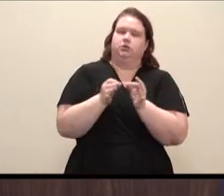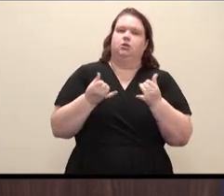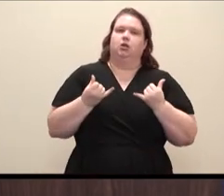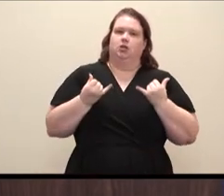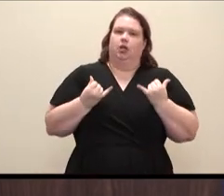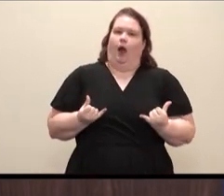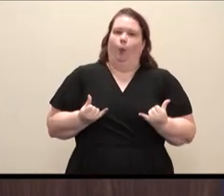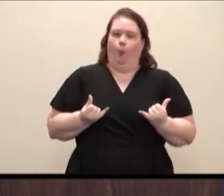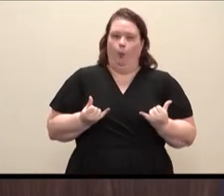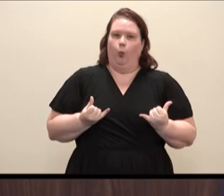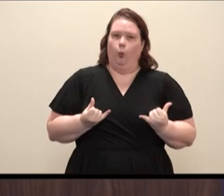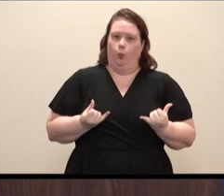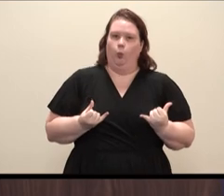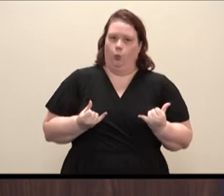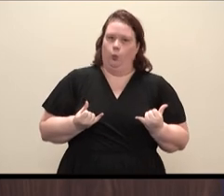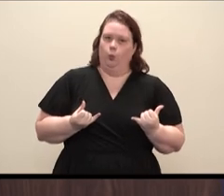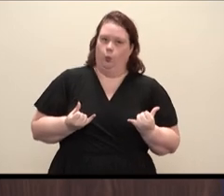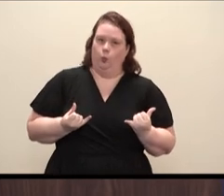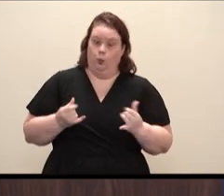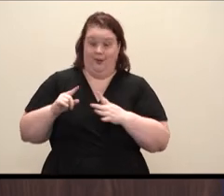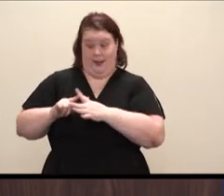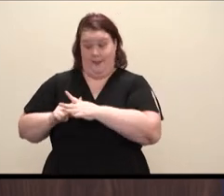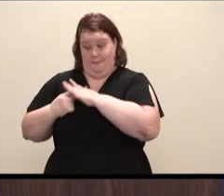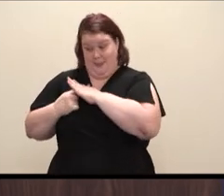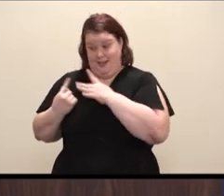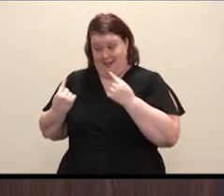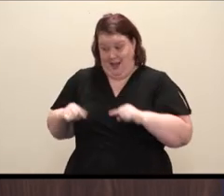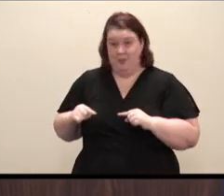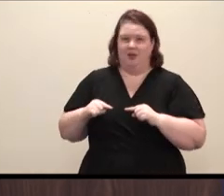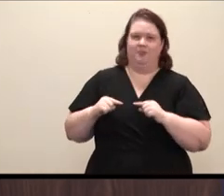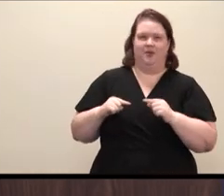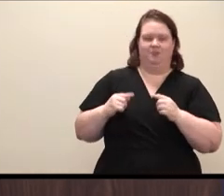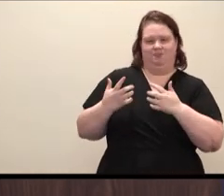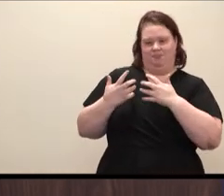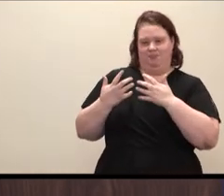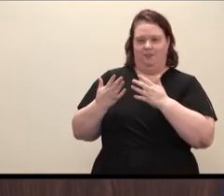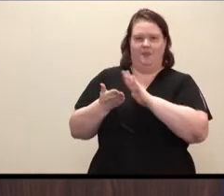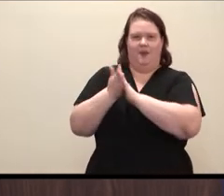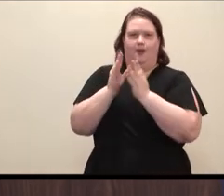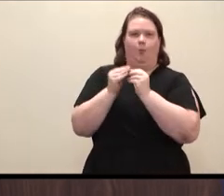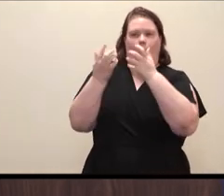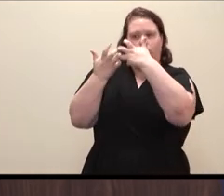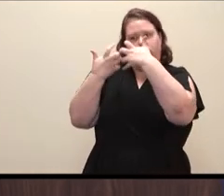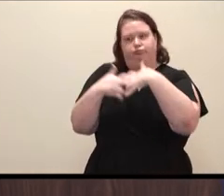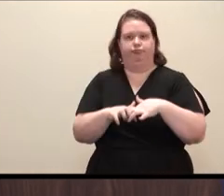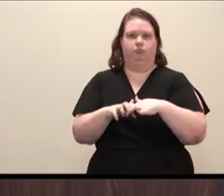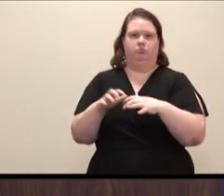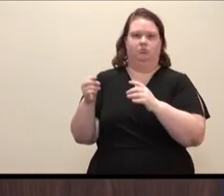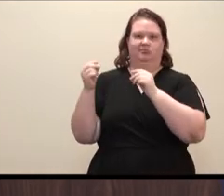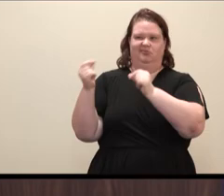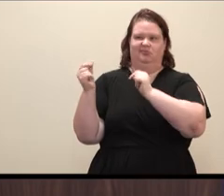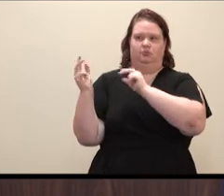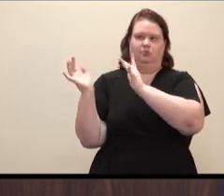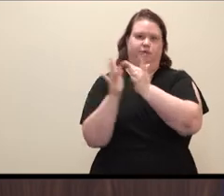is happening now and beginning, but just continuing to refine that moving through the year.